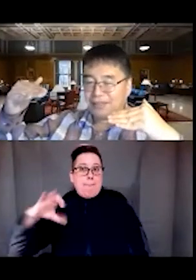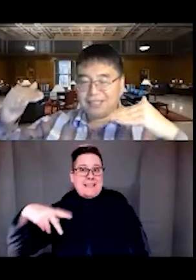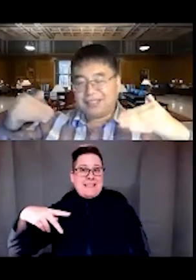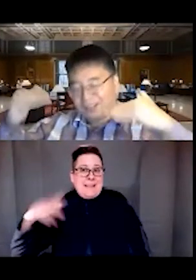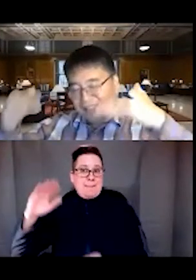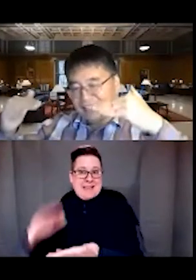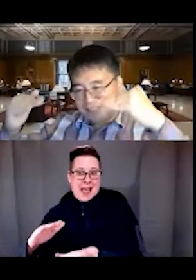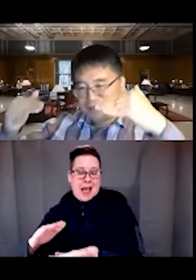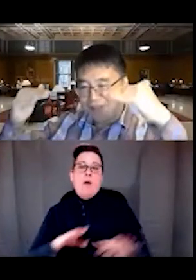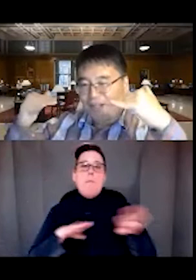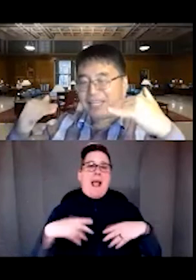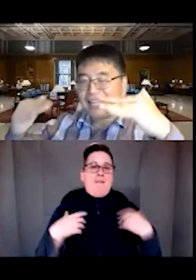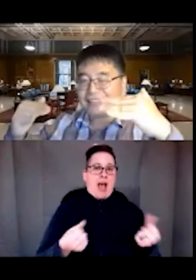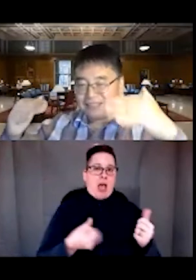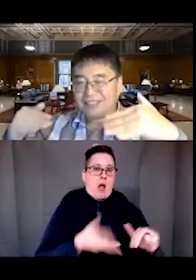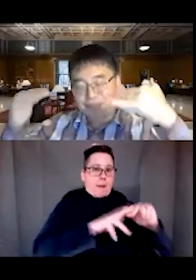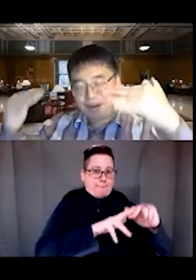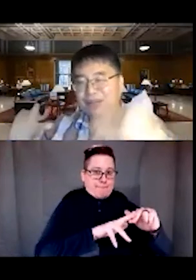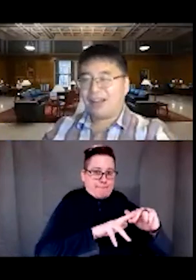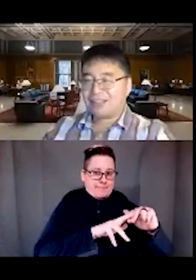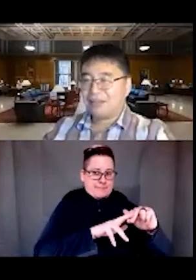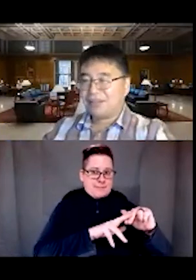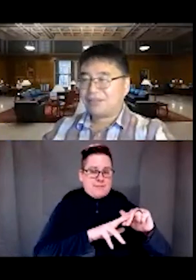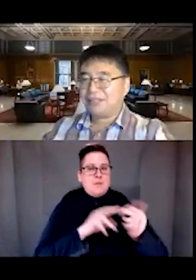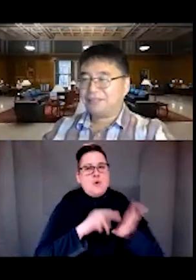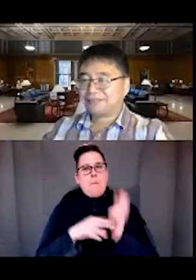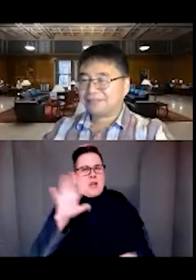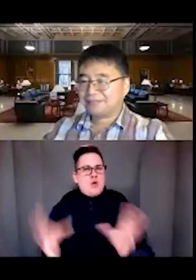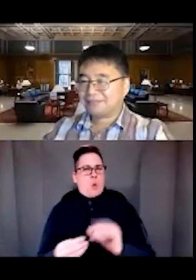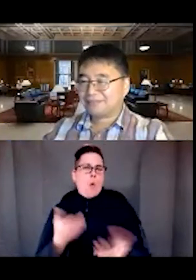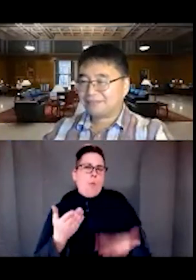up. And so on net, there's probably cost savings, right?